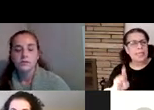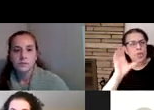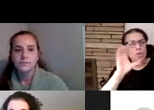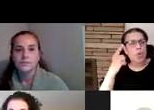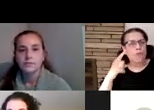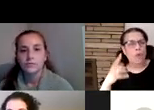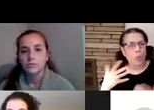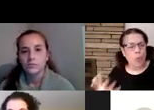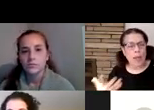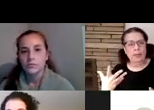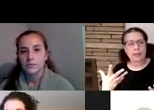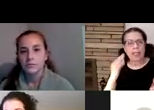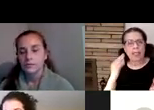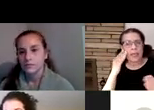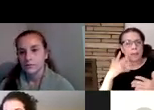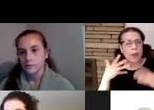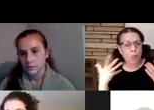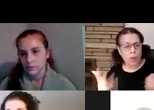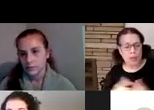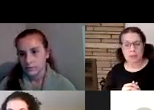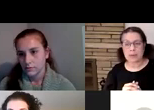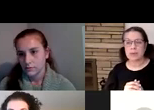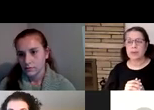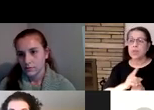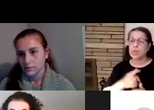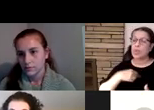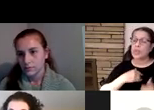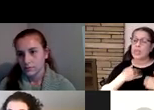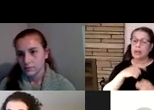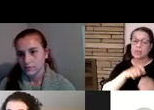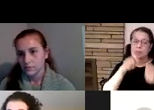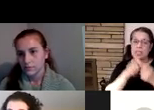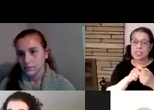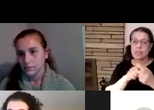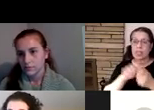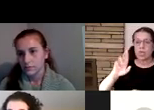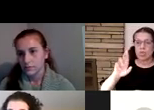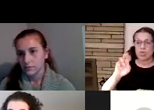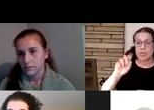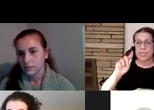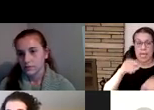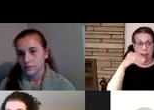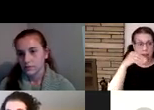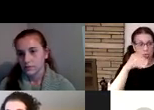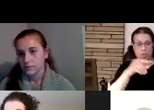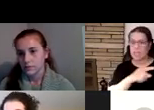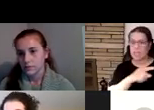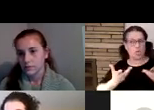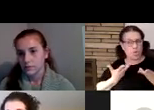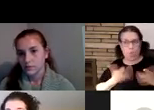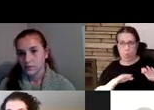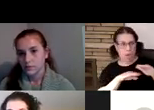account of? Are there certain kind of retailers that you wouldn't feel as comfortable purchasing Charlie products, or